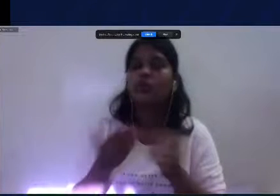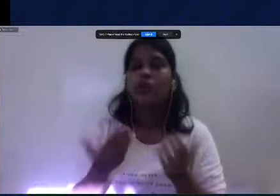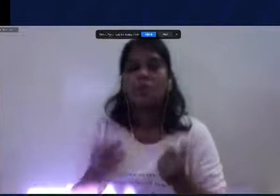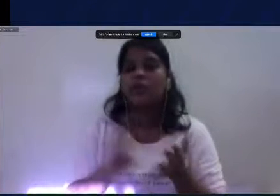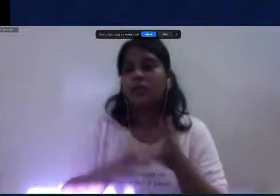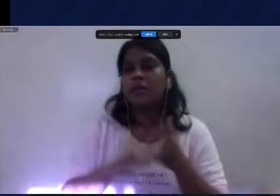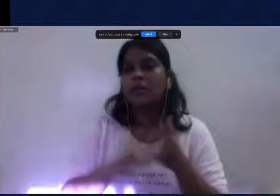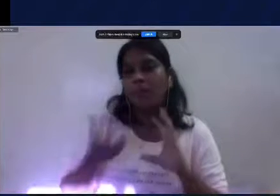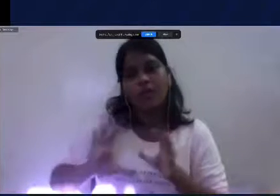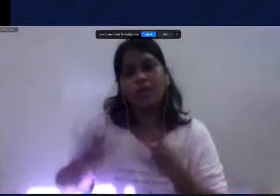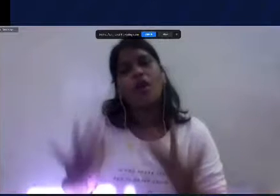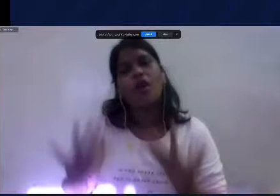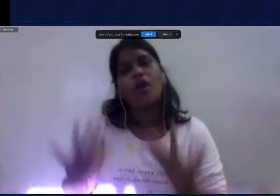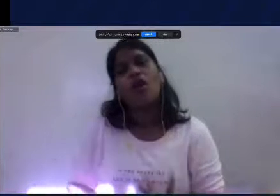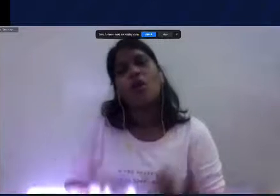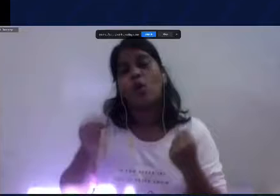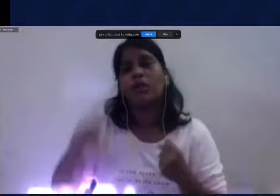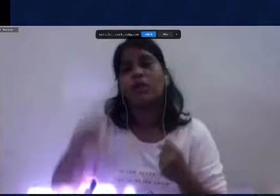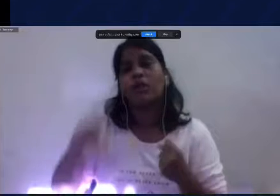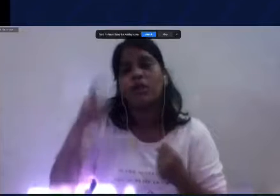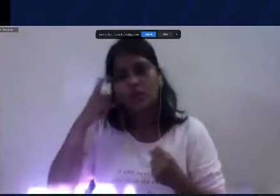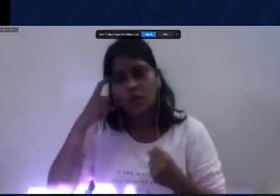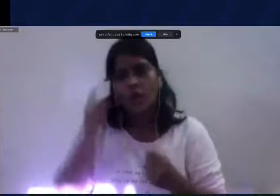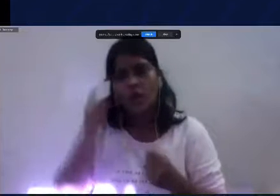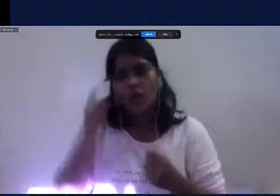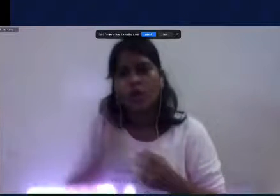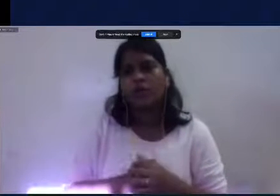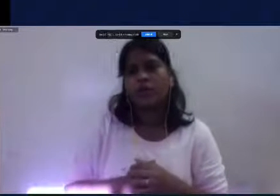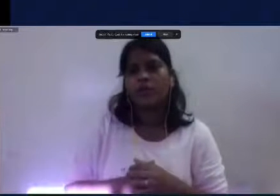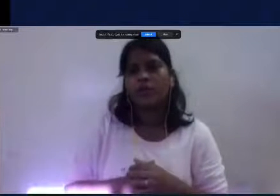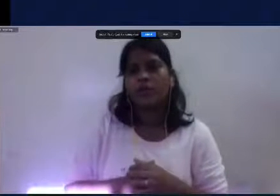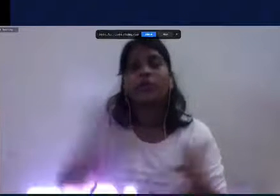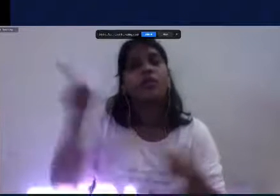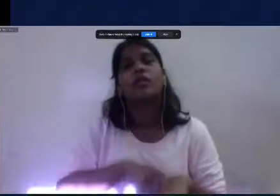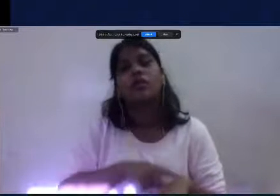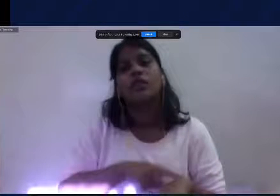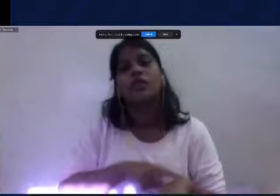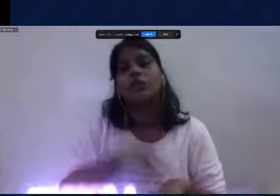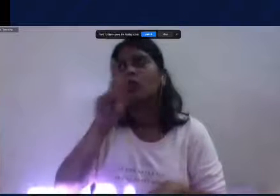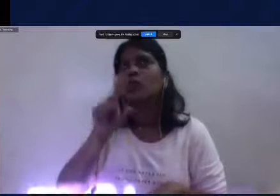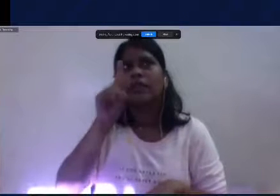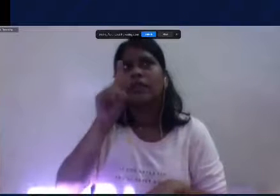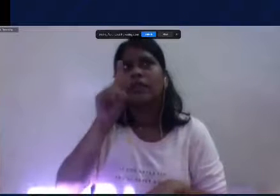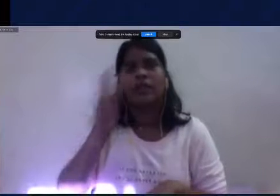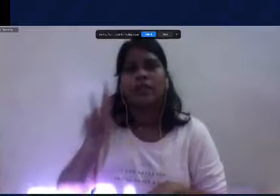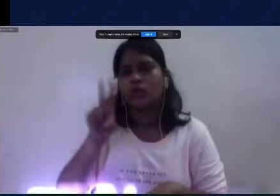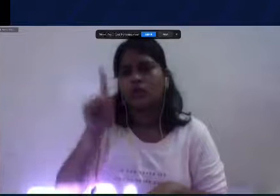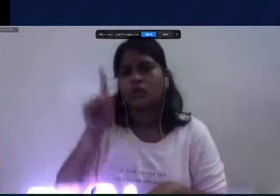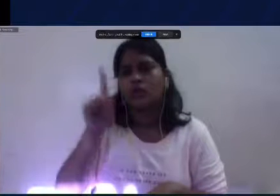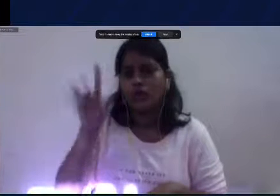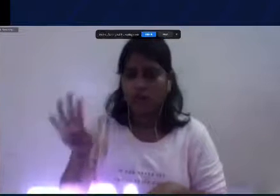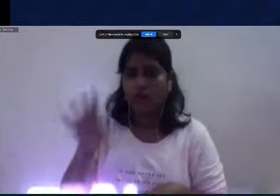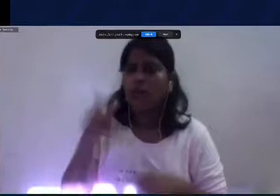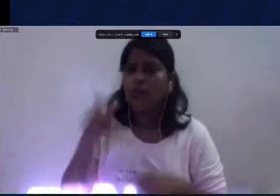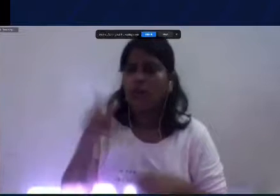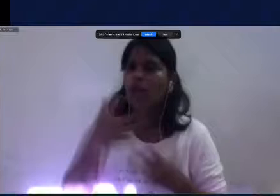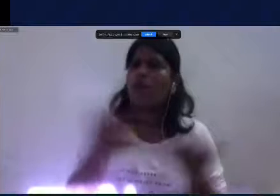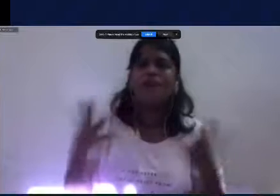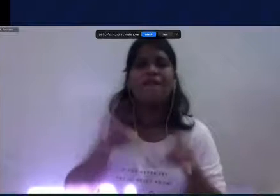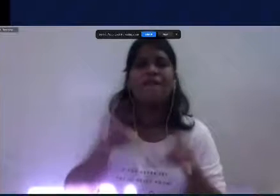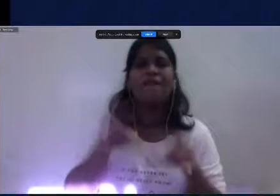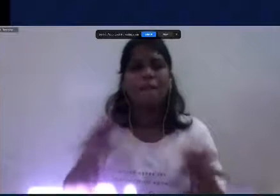this thought that at that time in 2013, 2014, a lot of appliance manufacturers around the globe